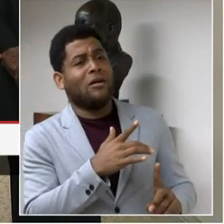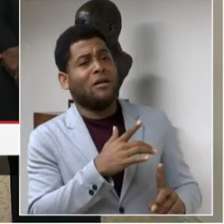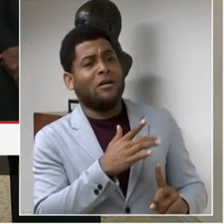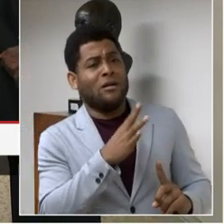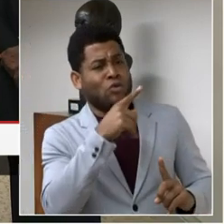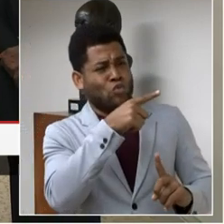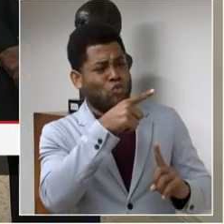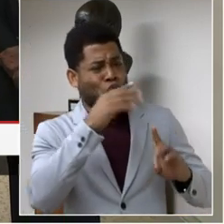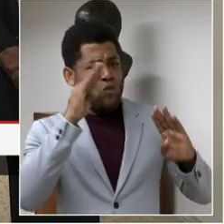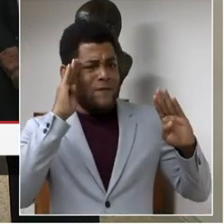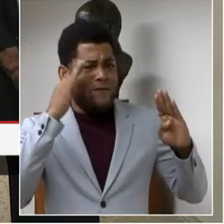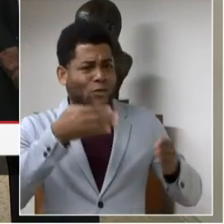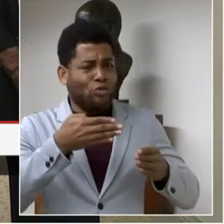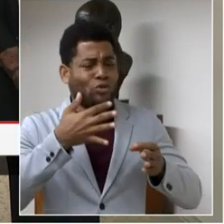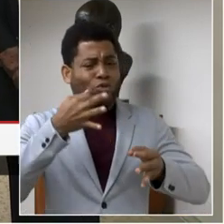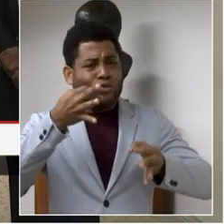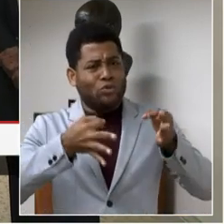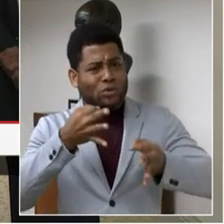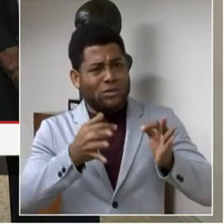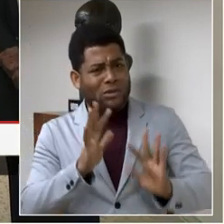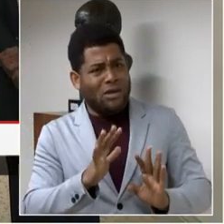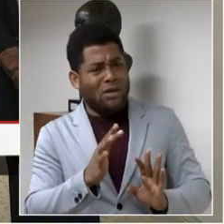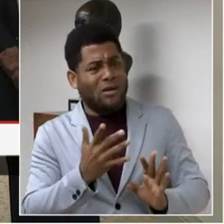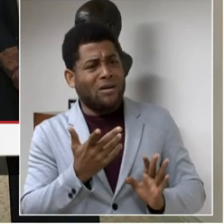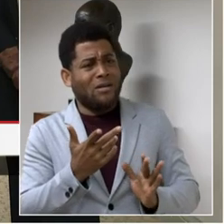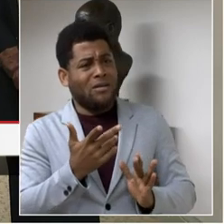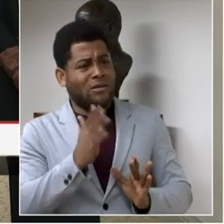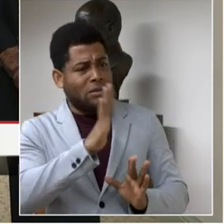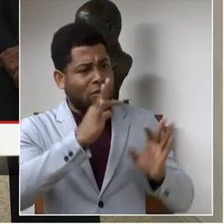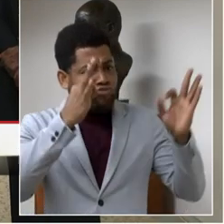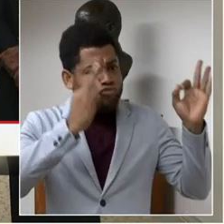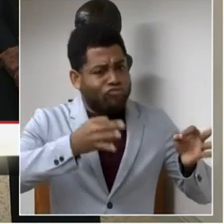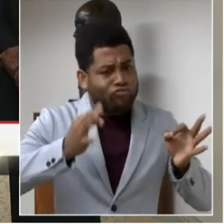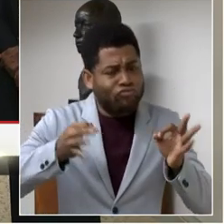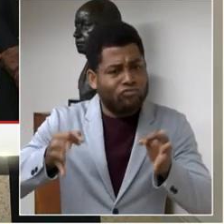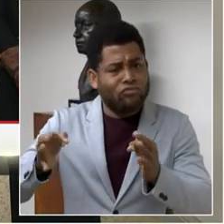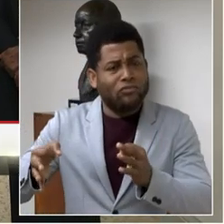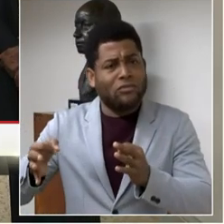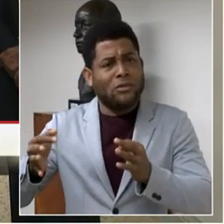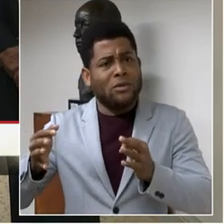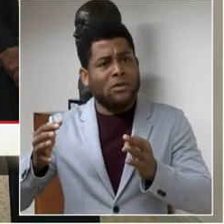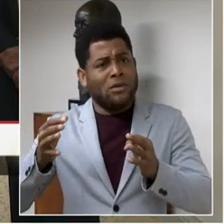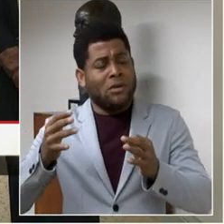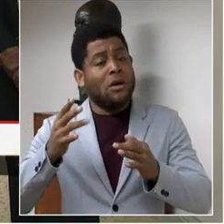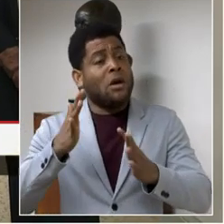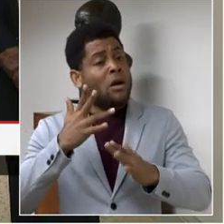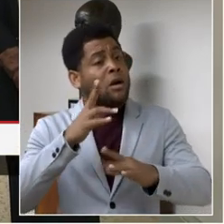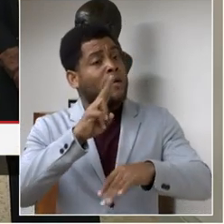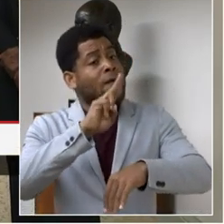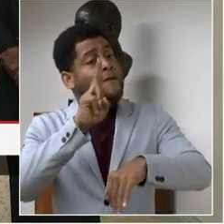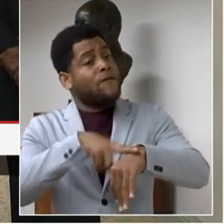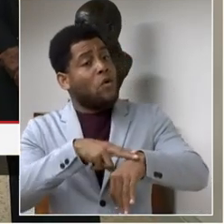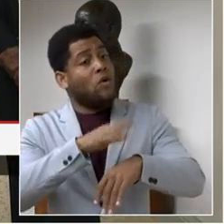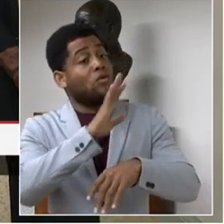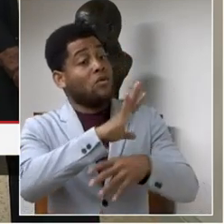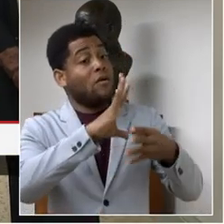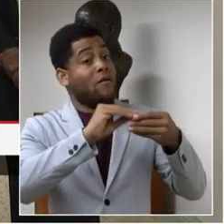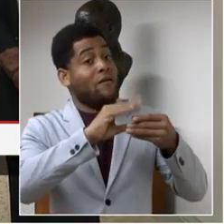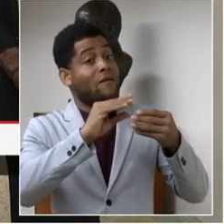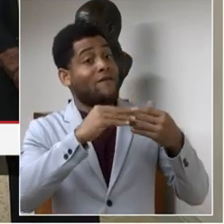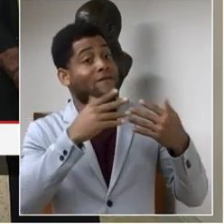2017 worked, but then I believe you added that you learned that there were places that could be strengthened and clarified. So could you